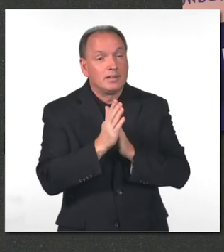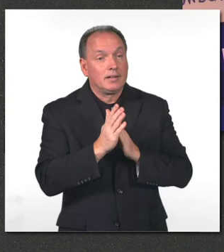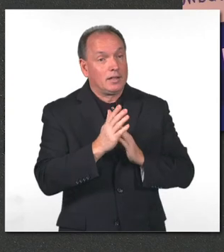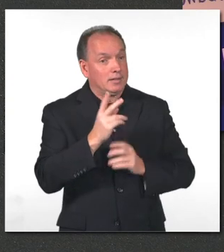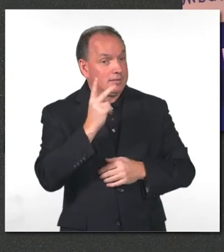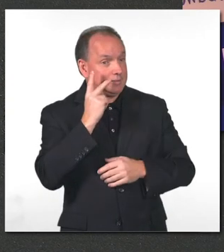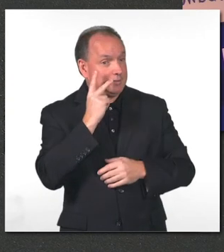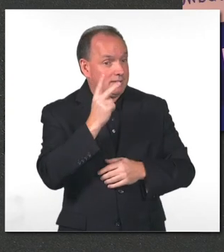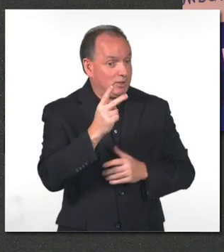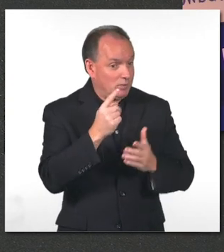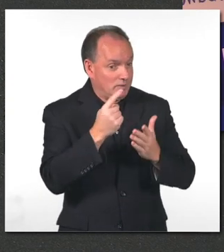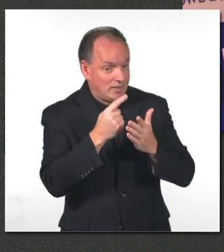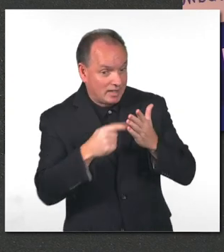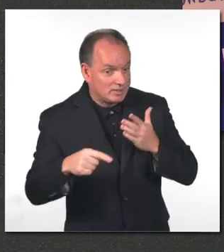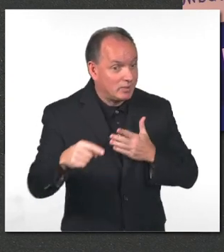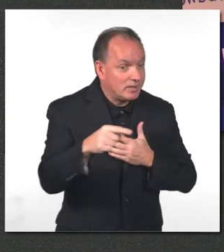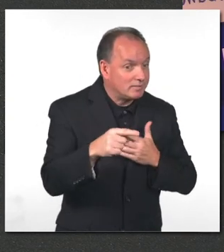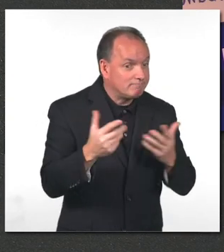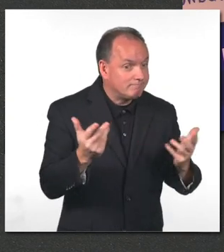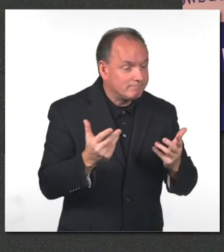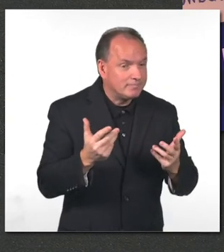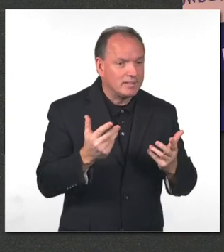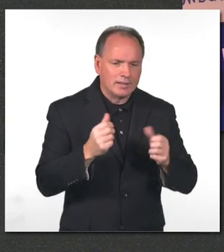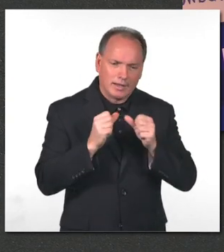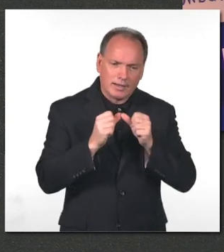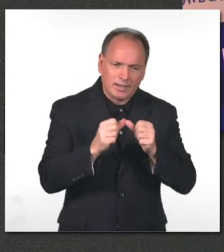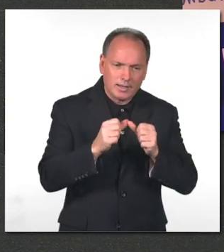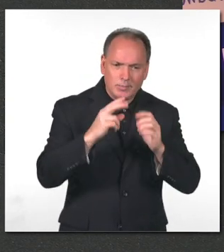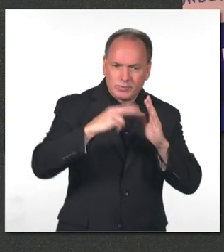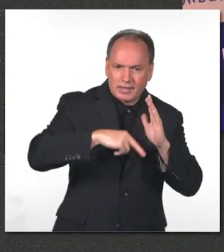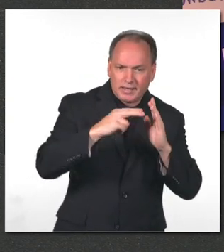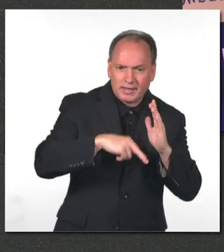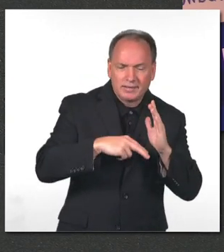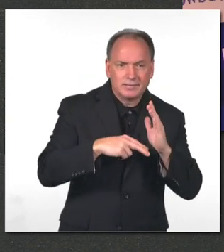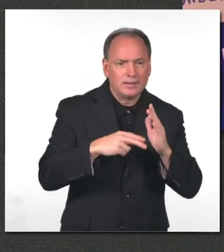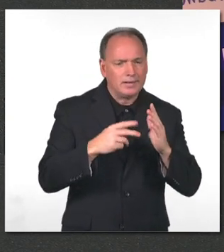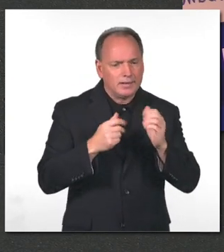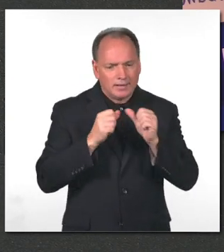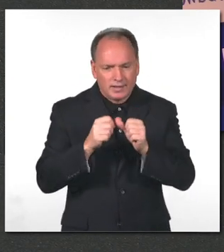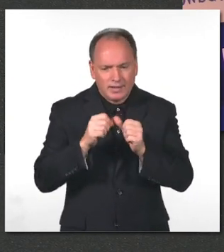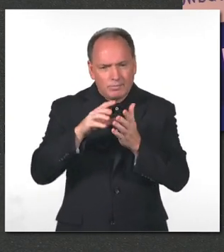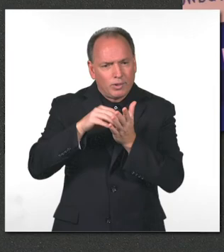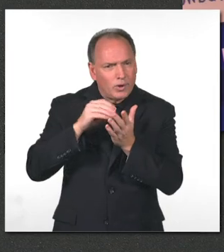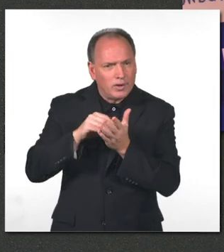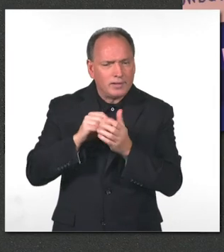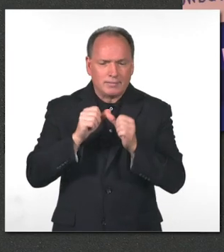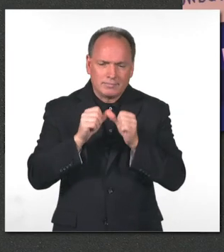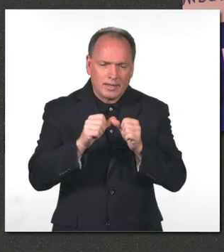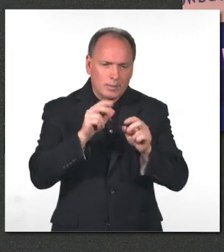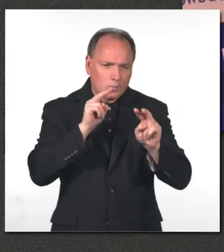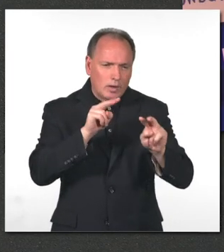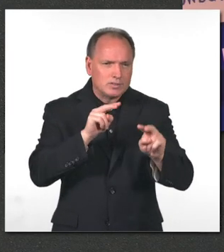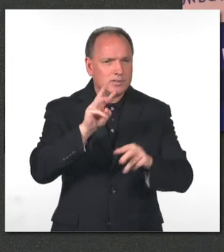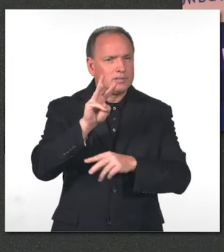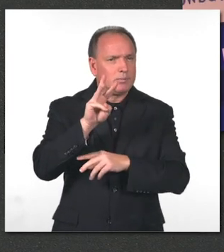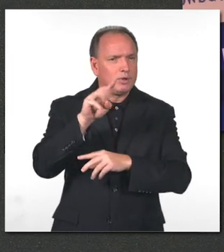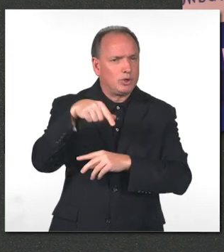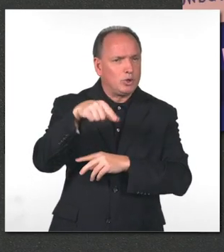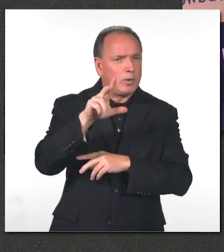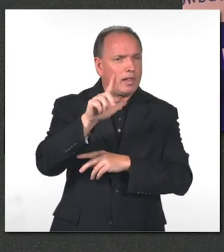again. So until then, keep reading, keep learning and keep watching wqln.